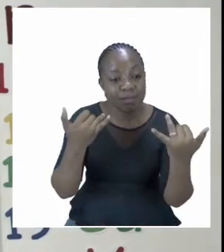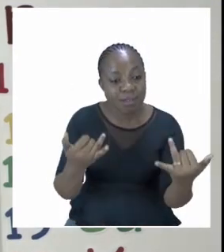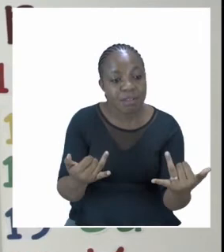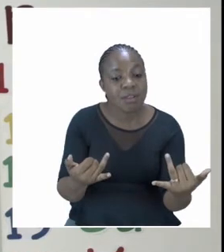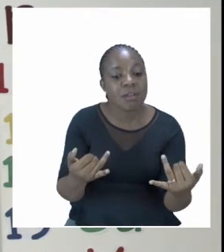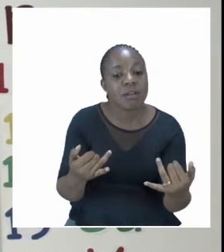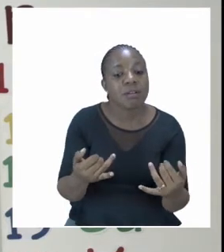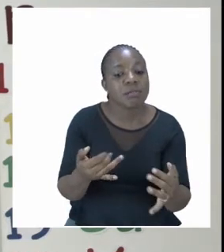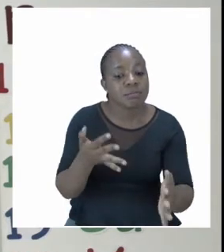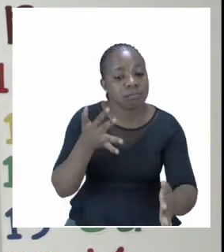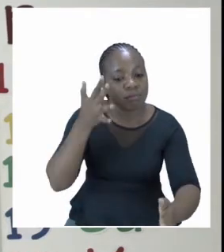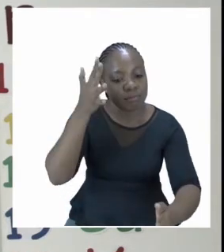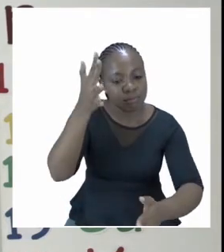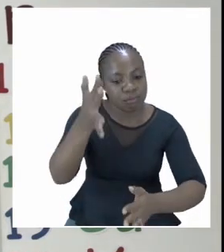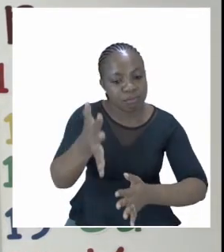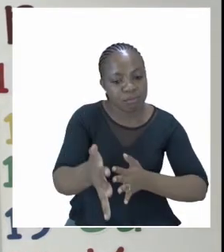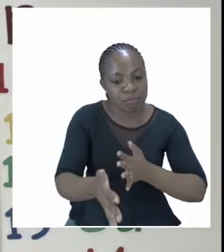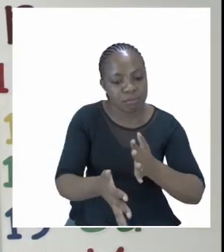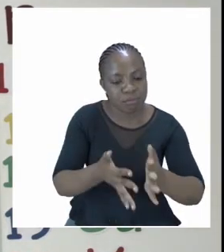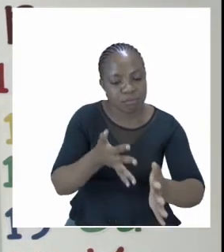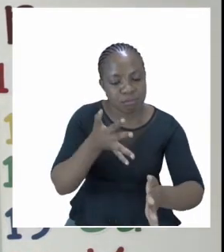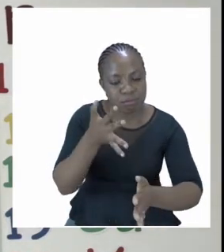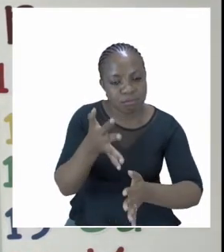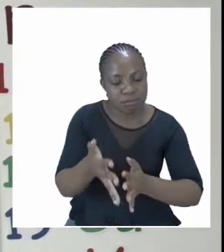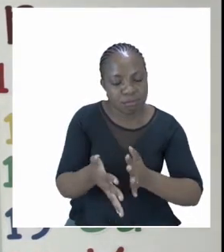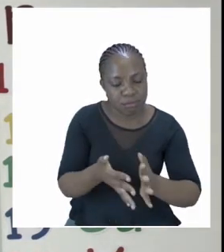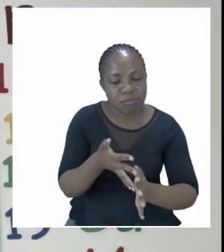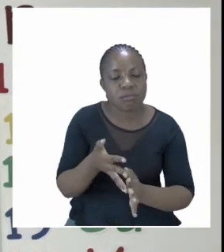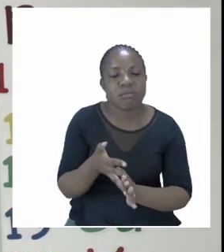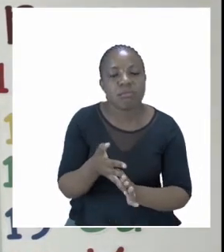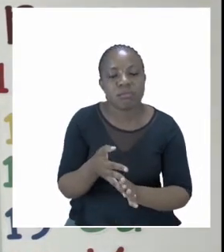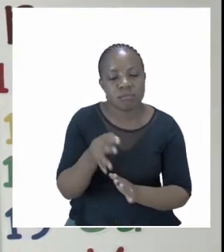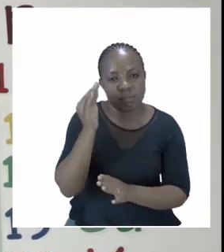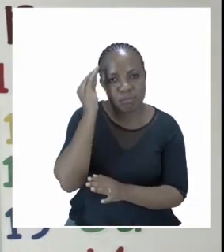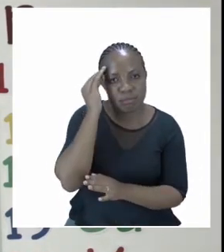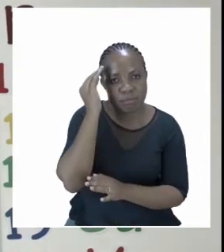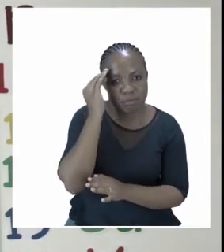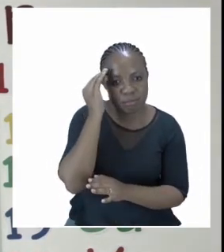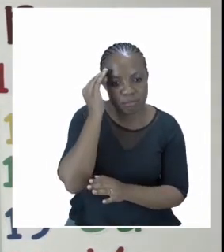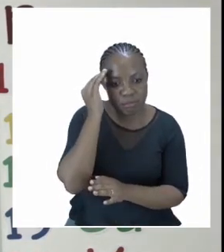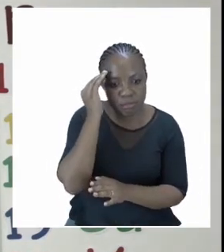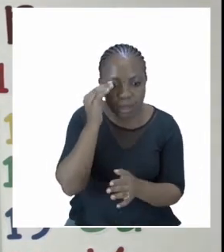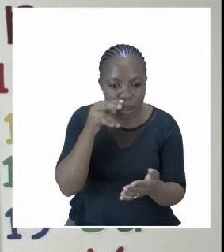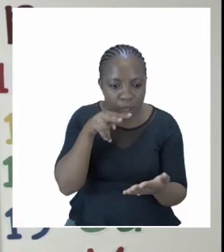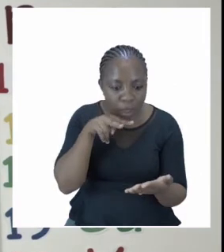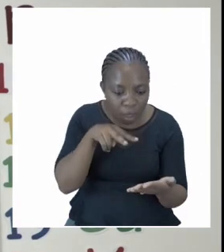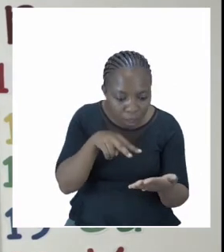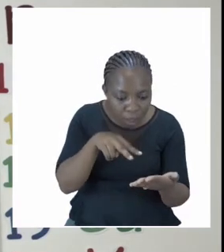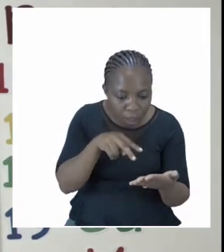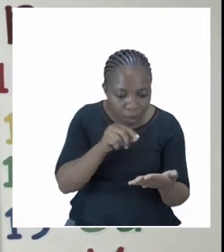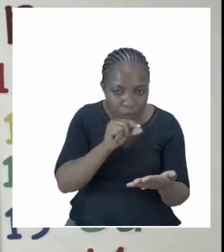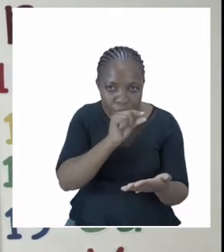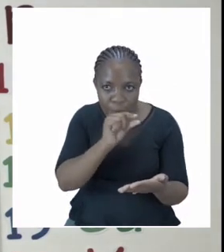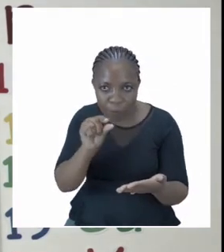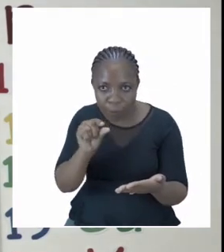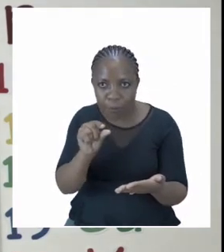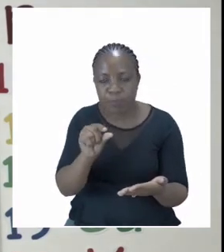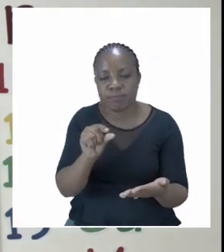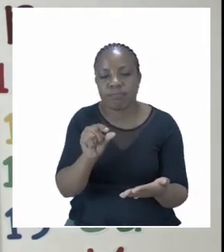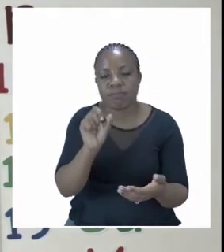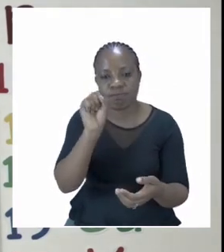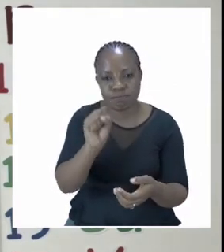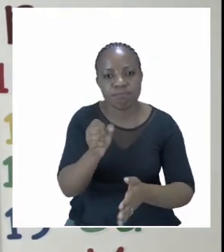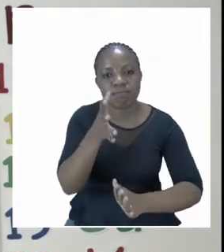read them and what they look like. Let's turn back into our exercise. In